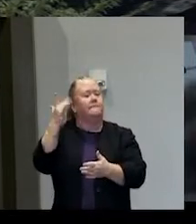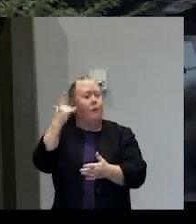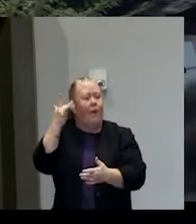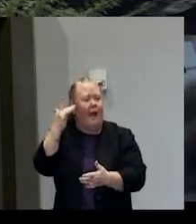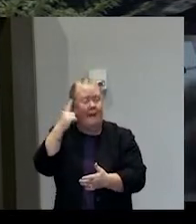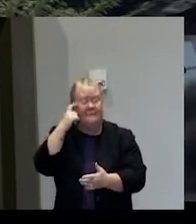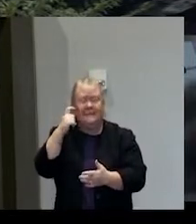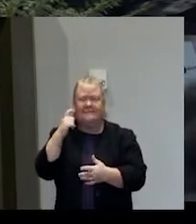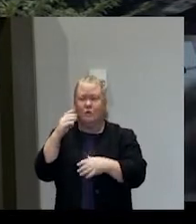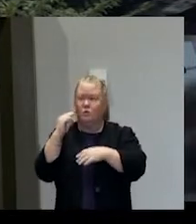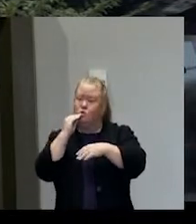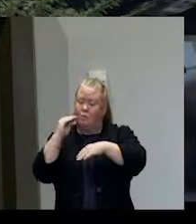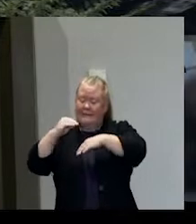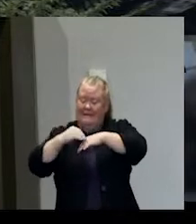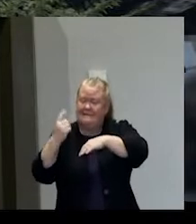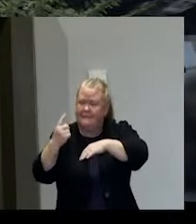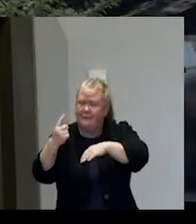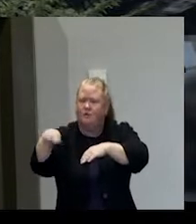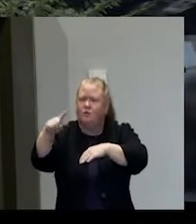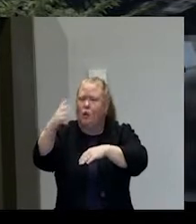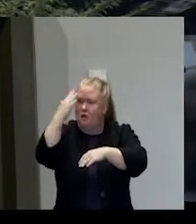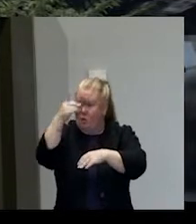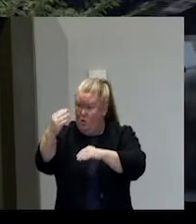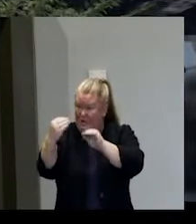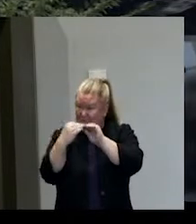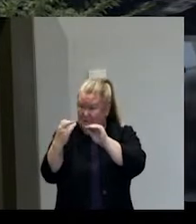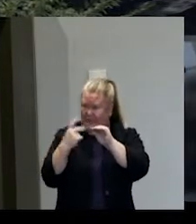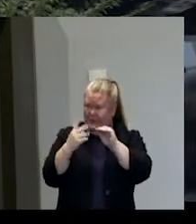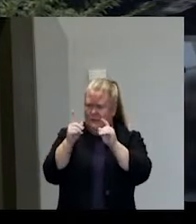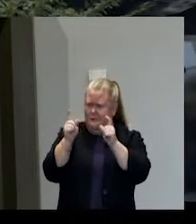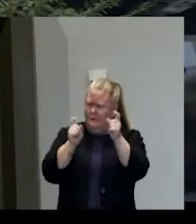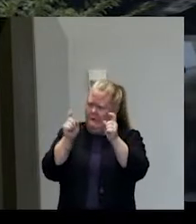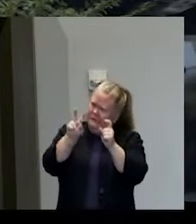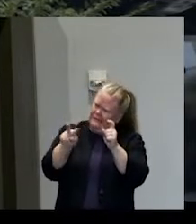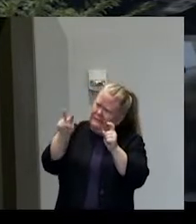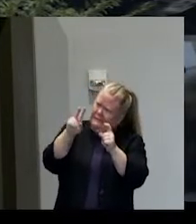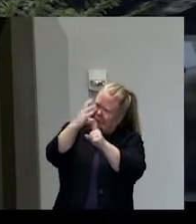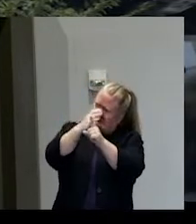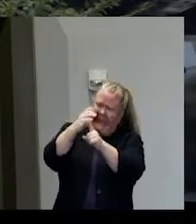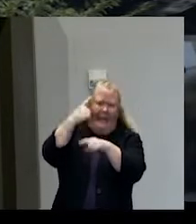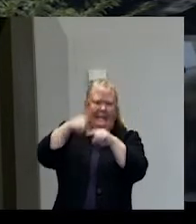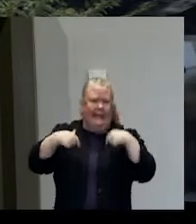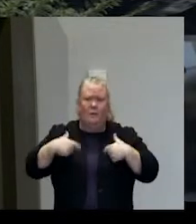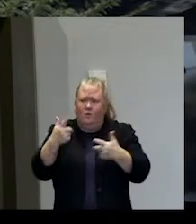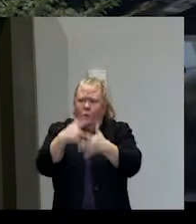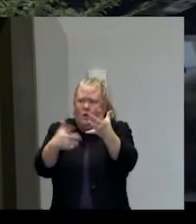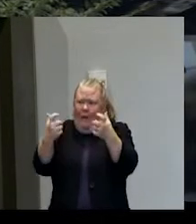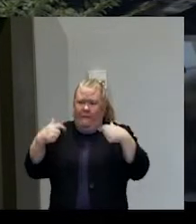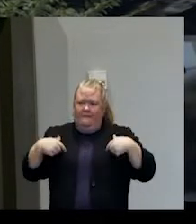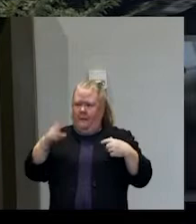to kiss something, you have to know if they want to kiss you back, and if you can't read facial expressions, what do you want from me?